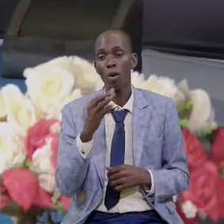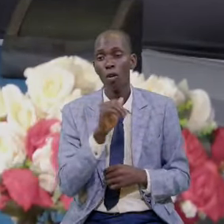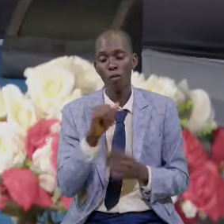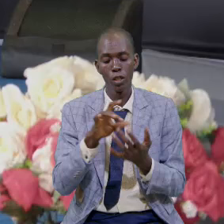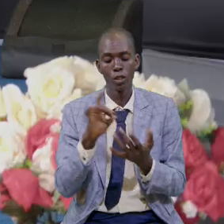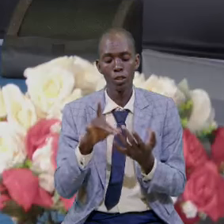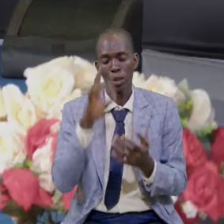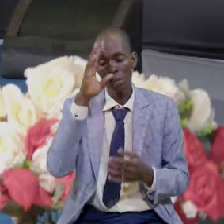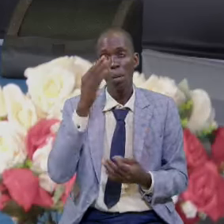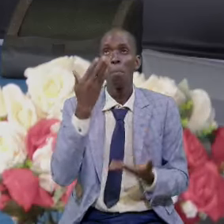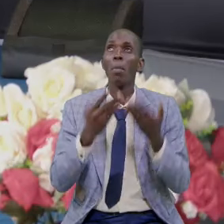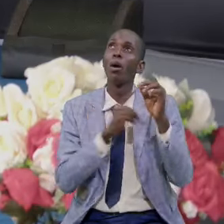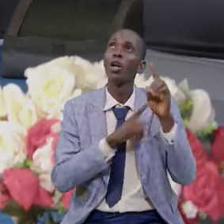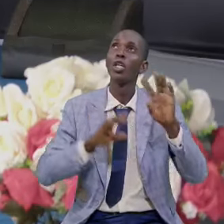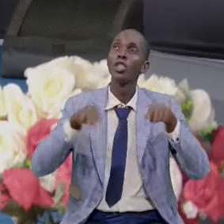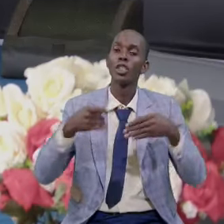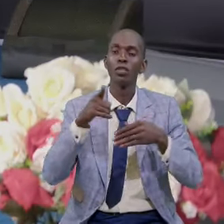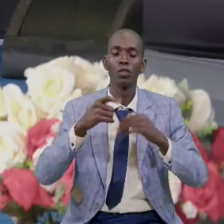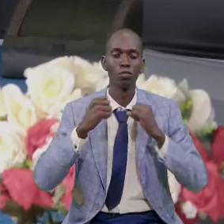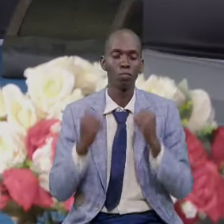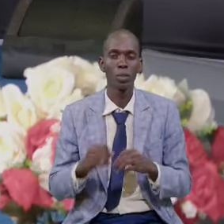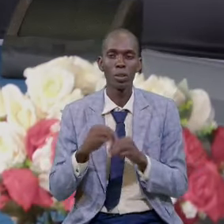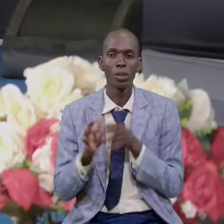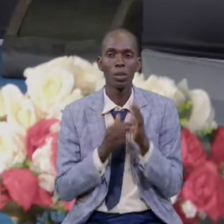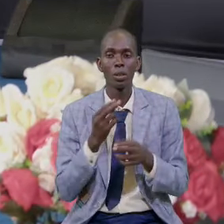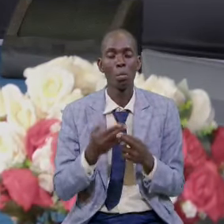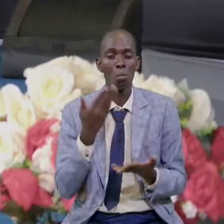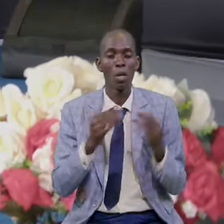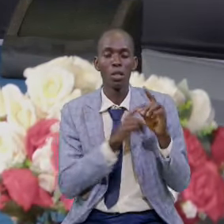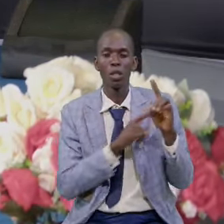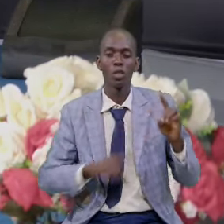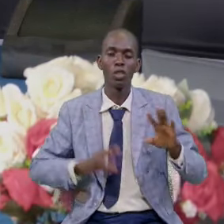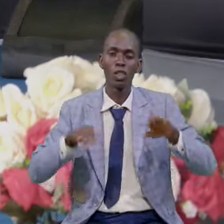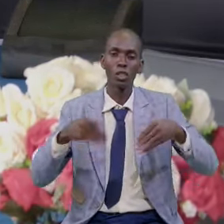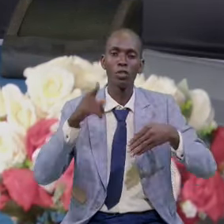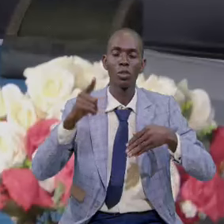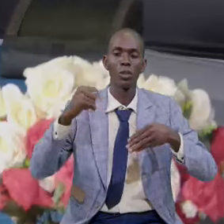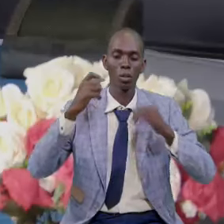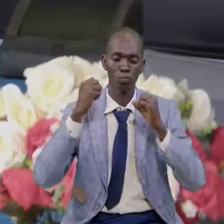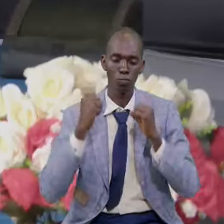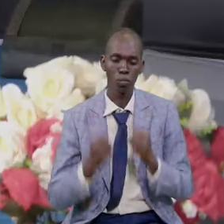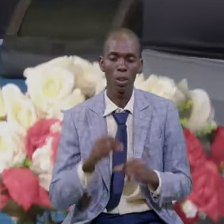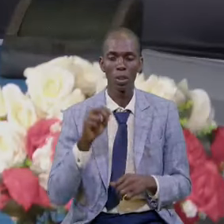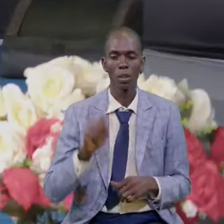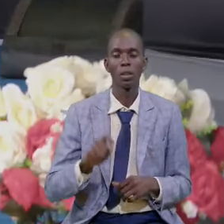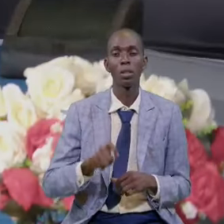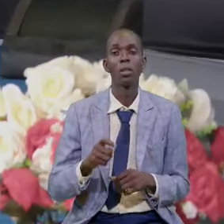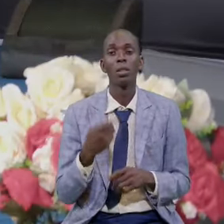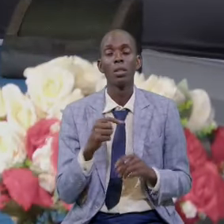courage. The Lord give you the backbone. And the Lord give you the